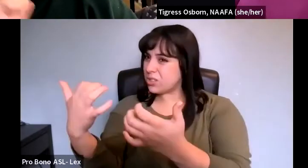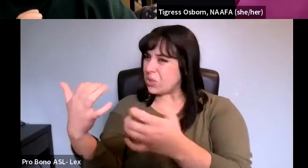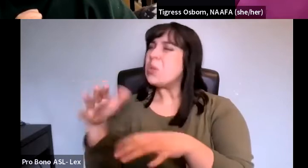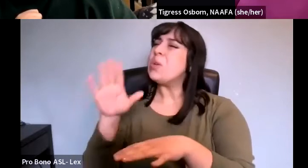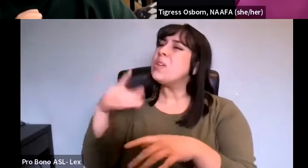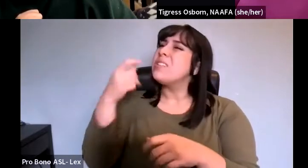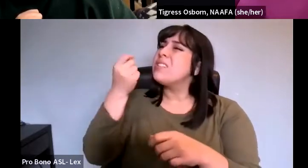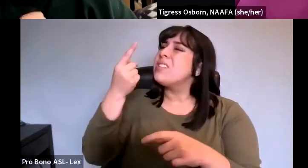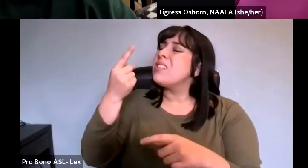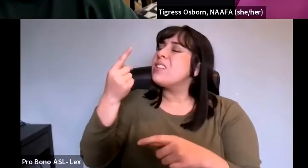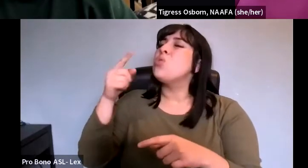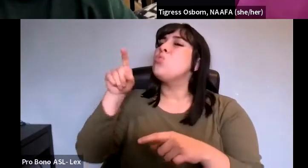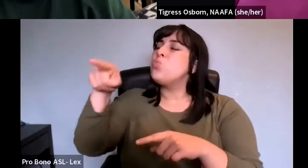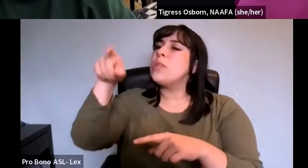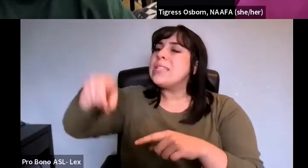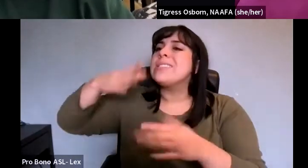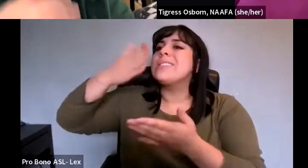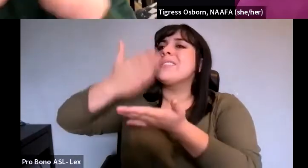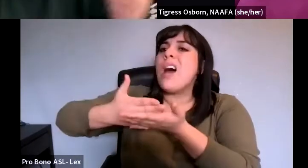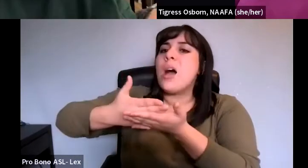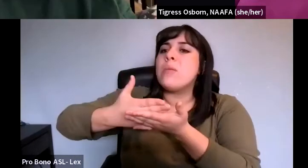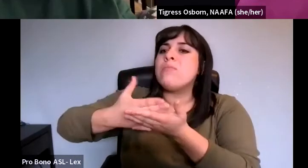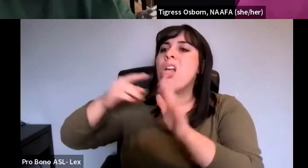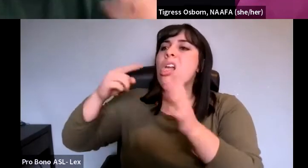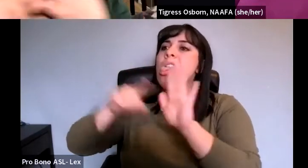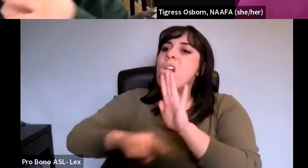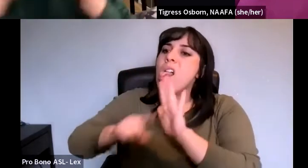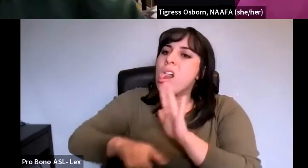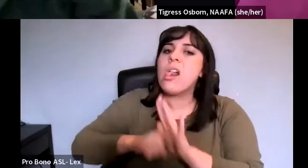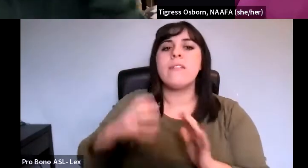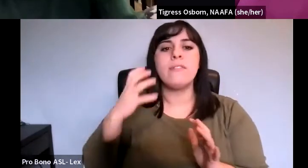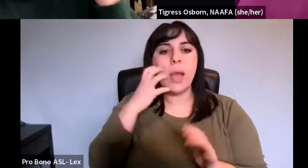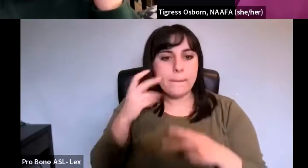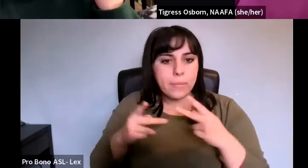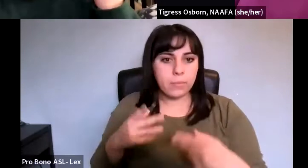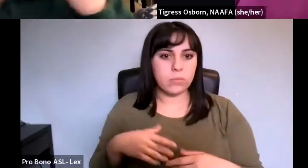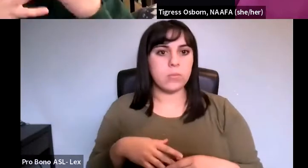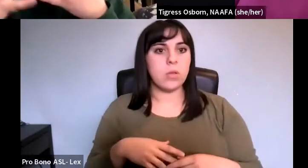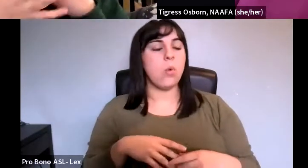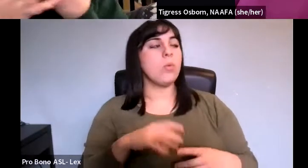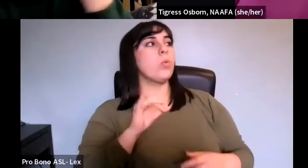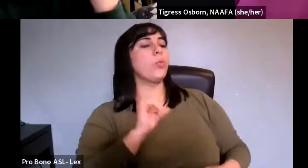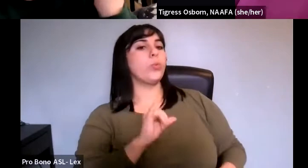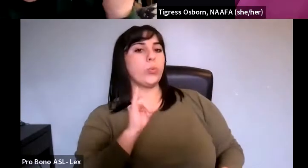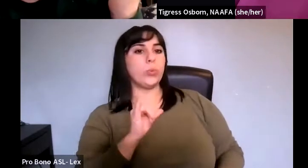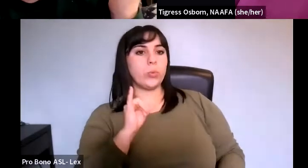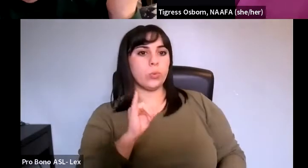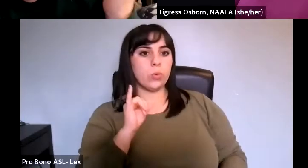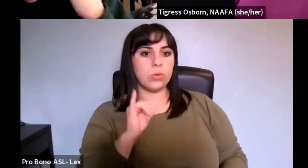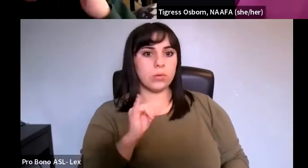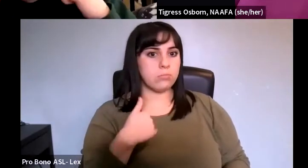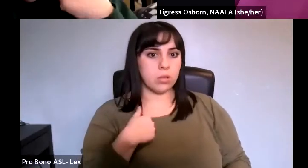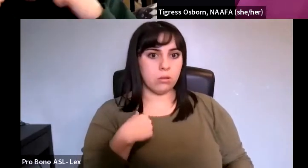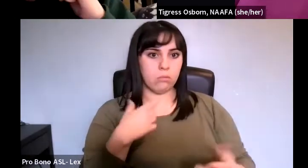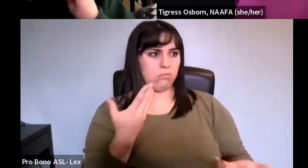saying bad things about fat people. And then she explained, I was so, so innocent and ignorant.